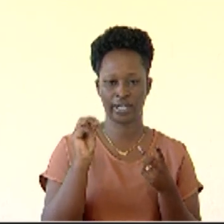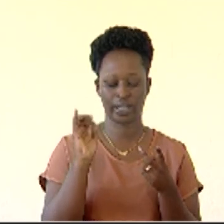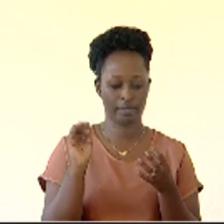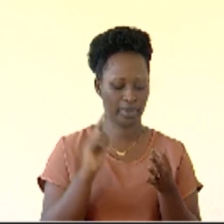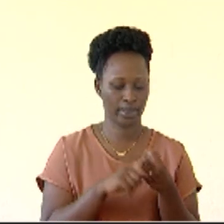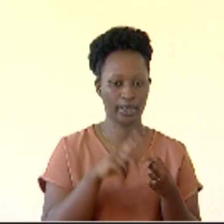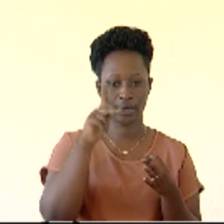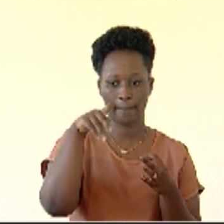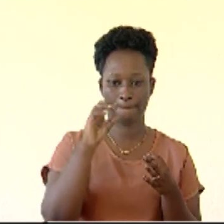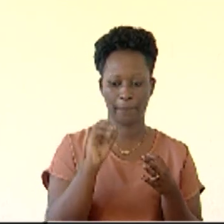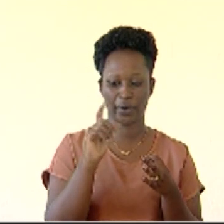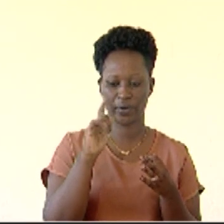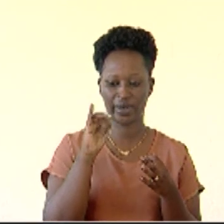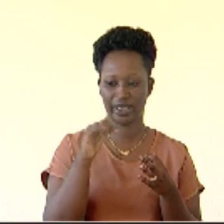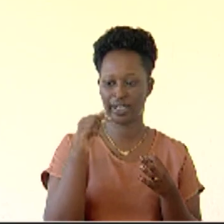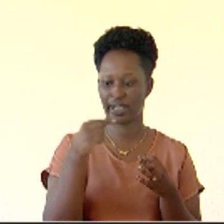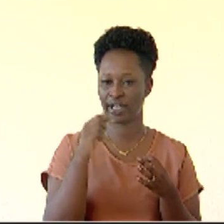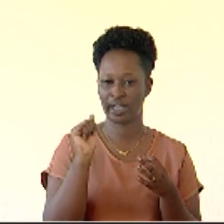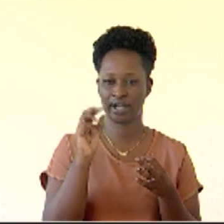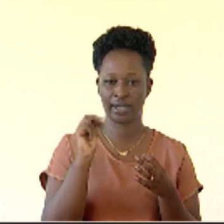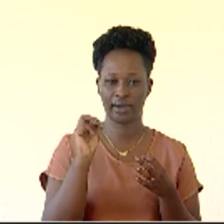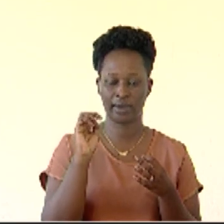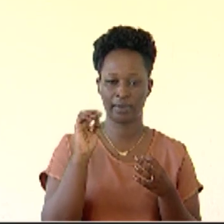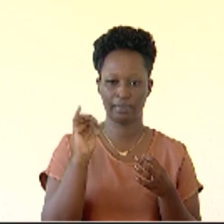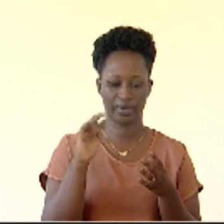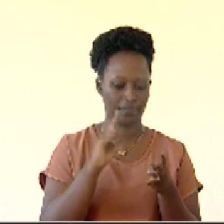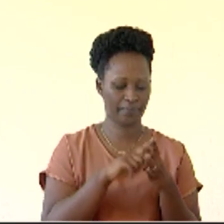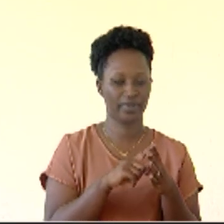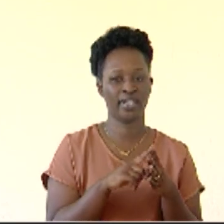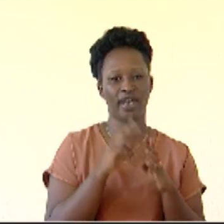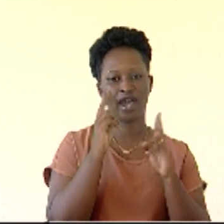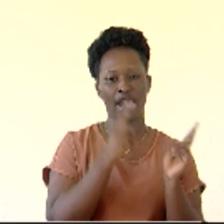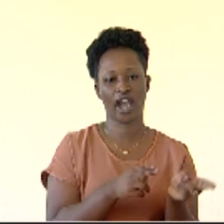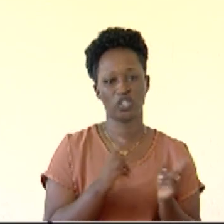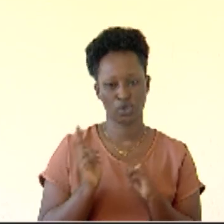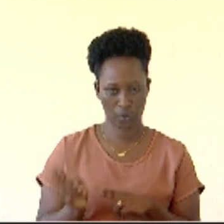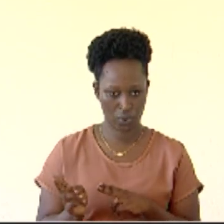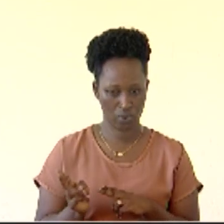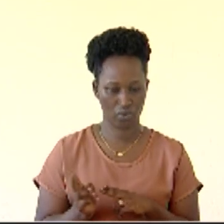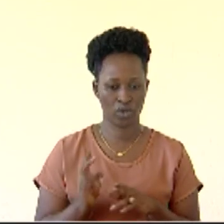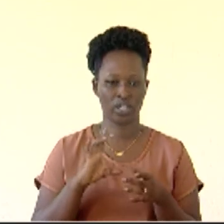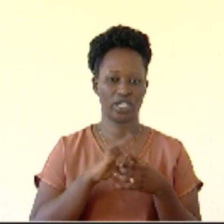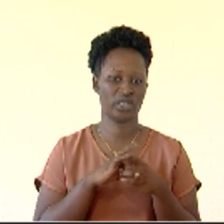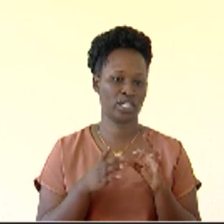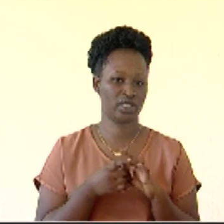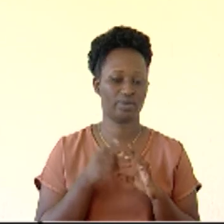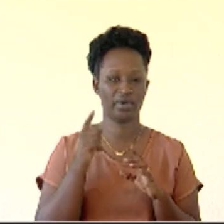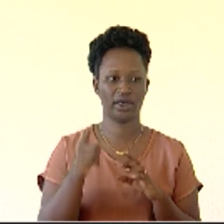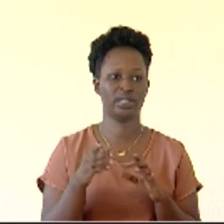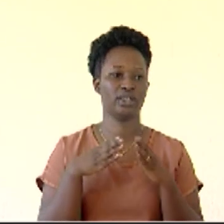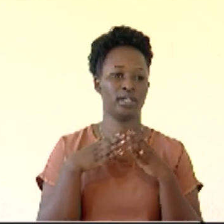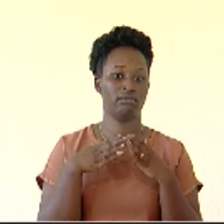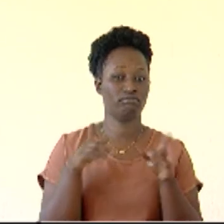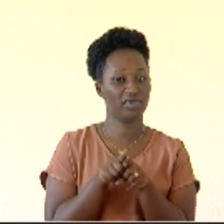monogamy, and indeed we have what we call casual relationships. This is an act of having sex with someone you don't